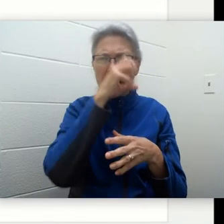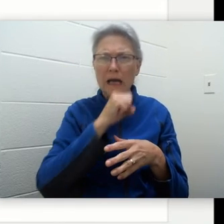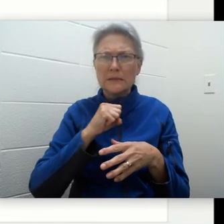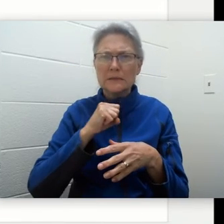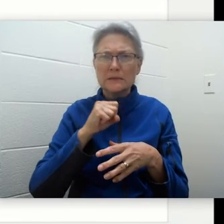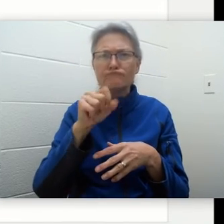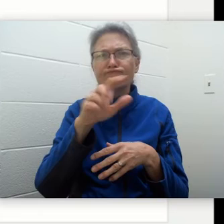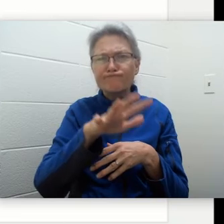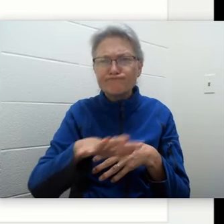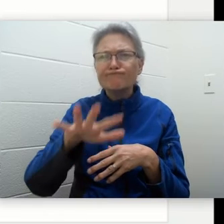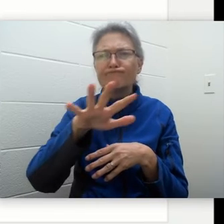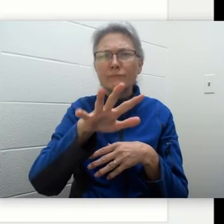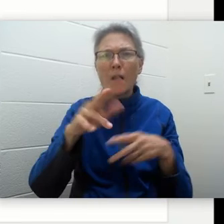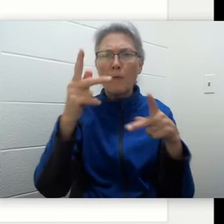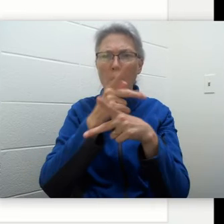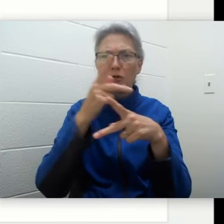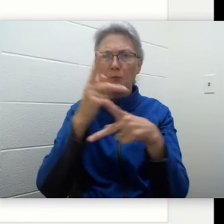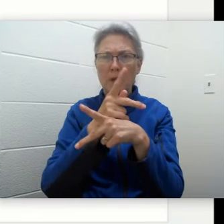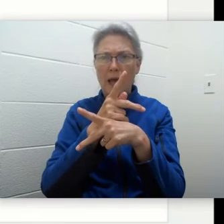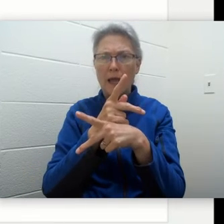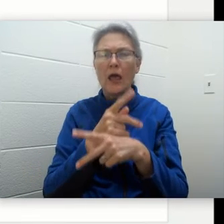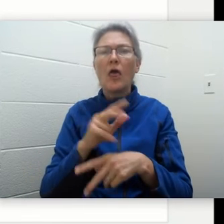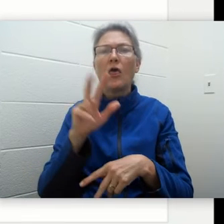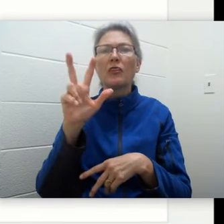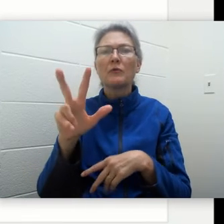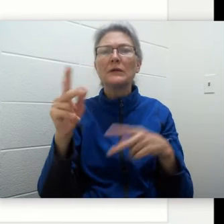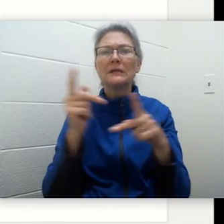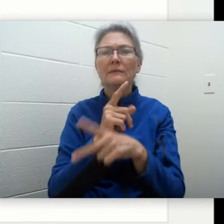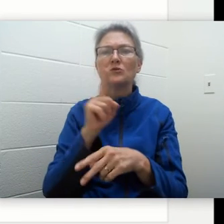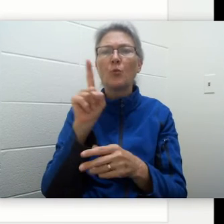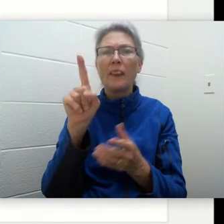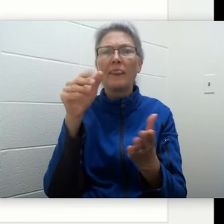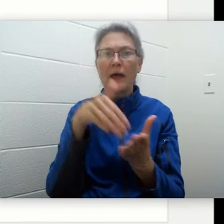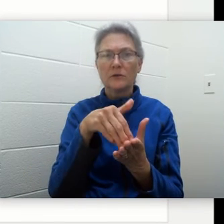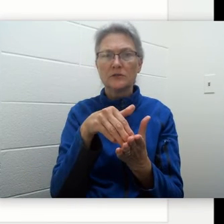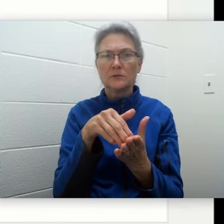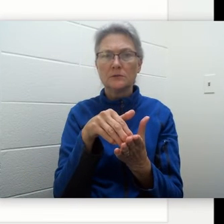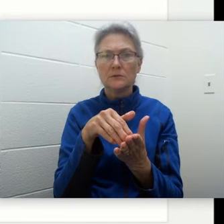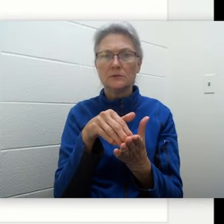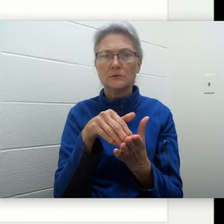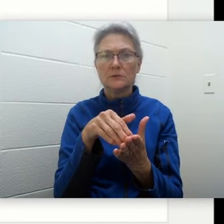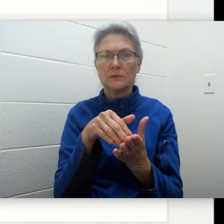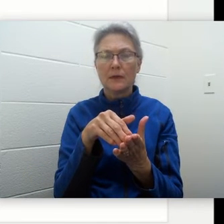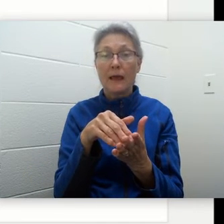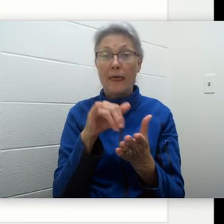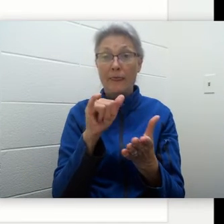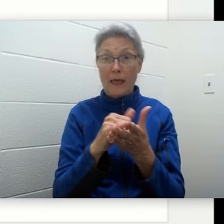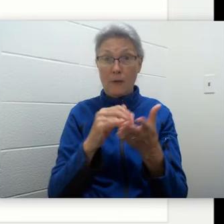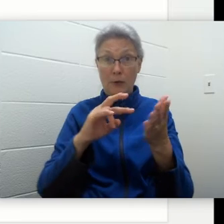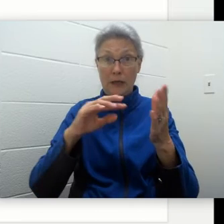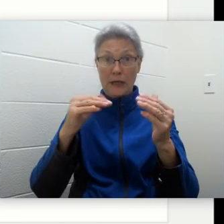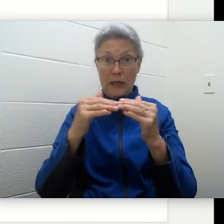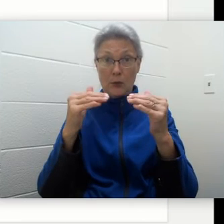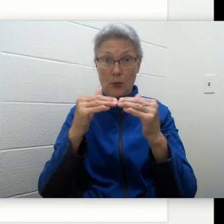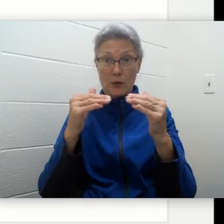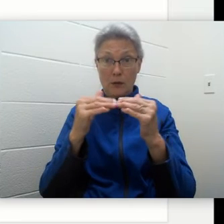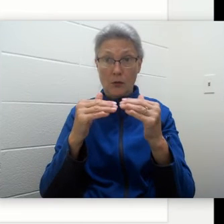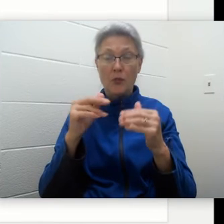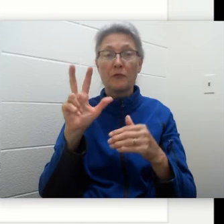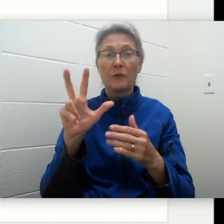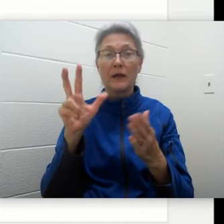multiply, bear with me here, 3 times 1,000. That would give me a product